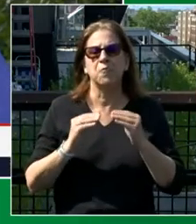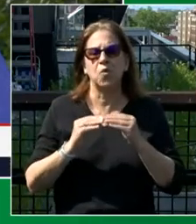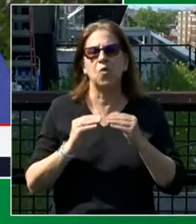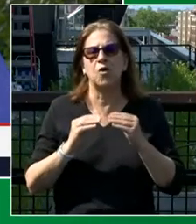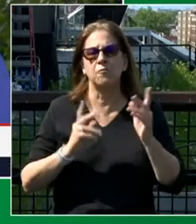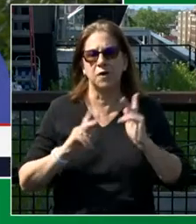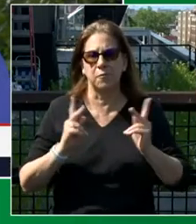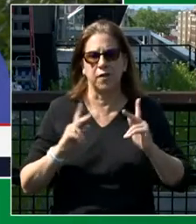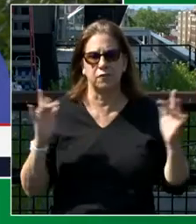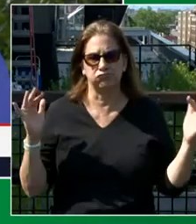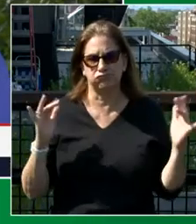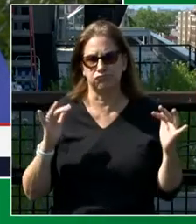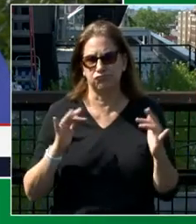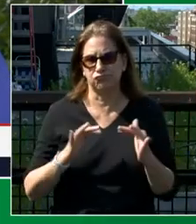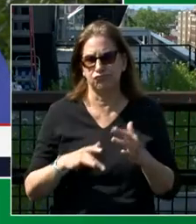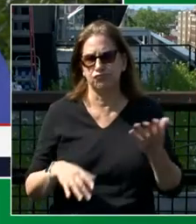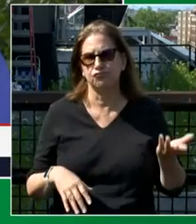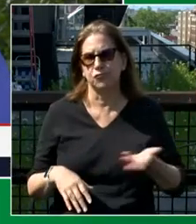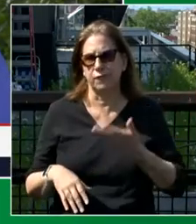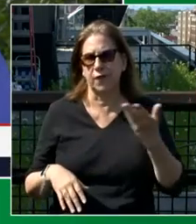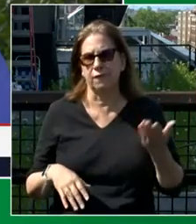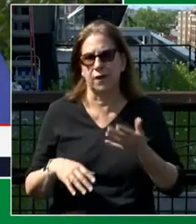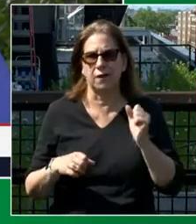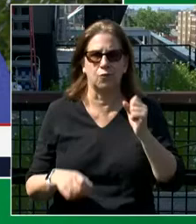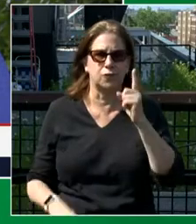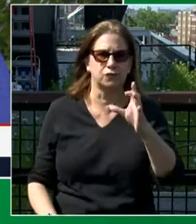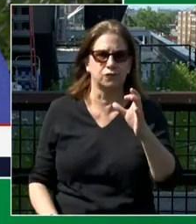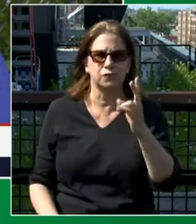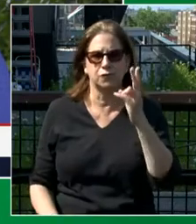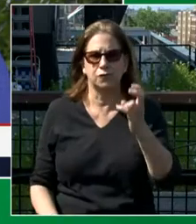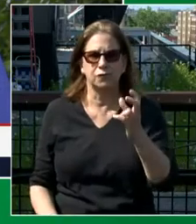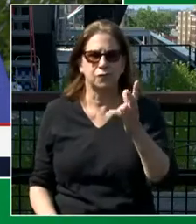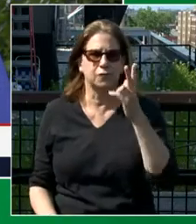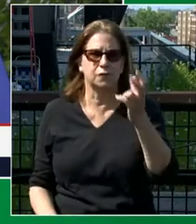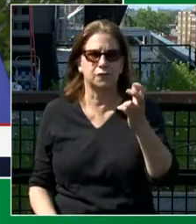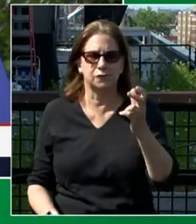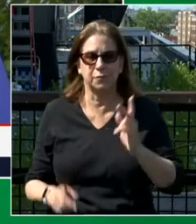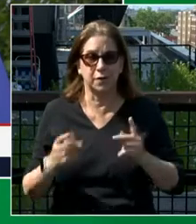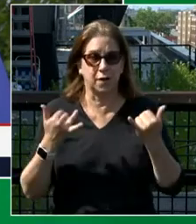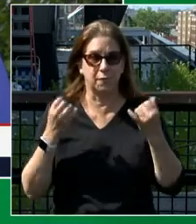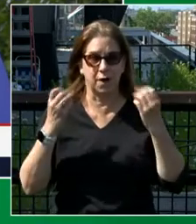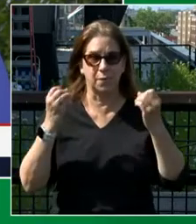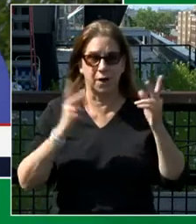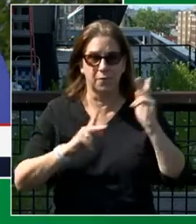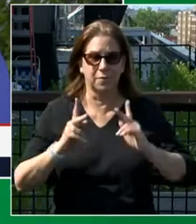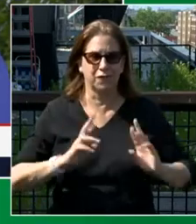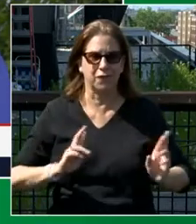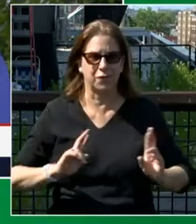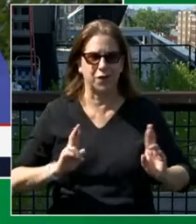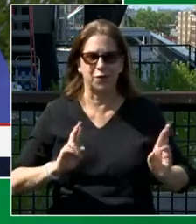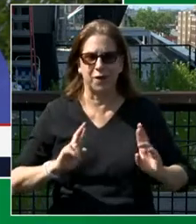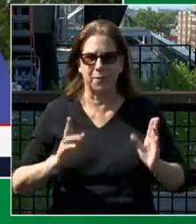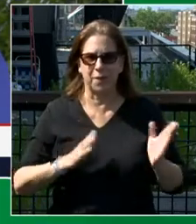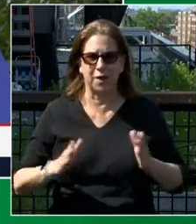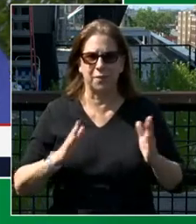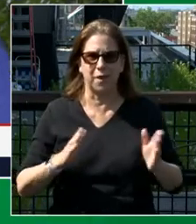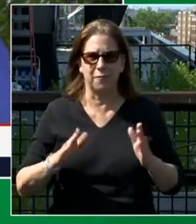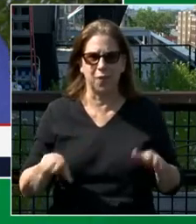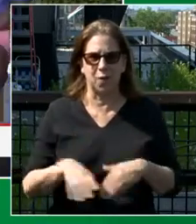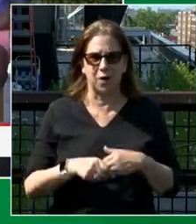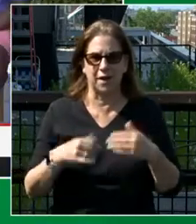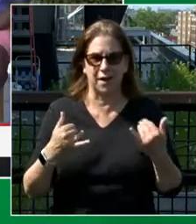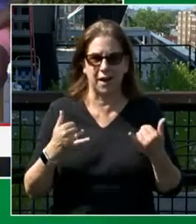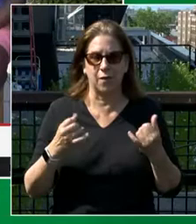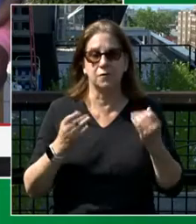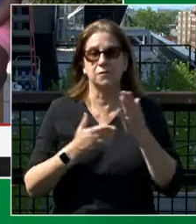lot of activity and interest around that. Coming down in the summer, but largely you're going to see the bulk of it happen in the fall. In the fall. Yeah. I'm kind